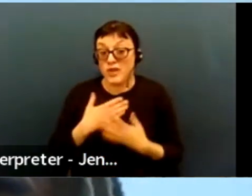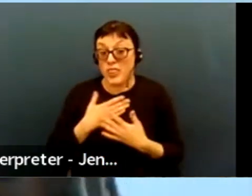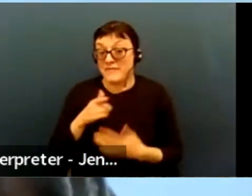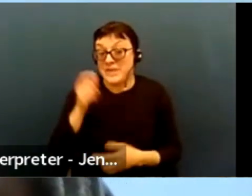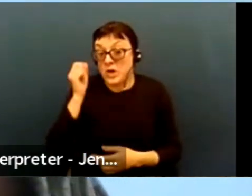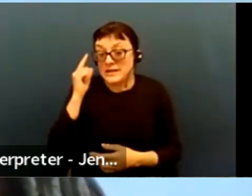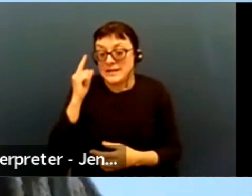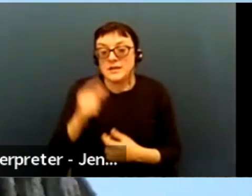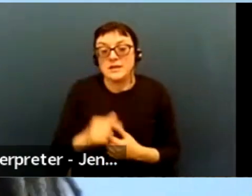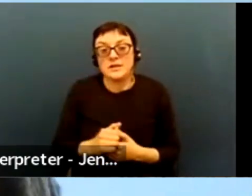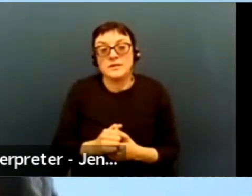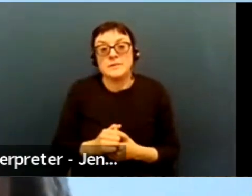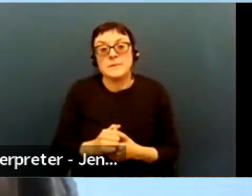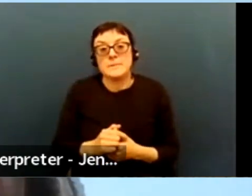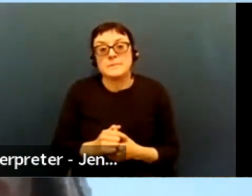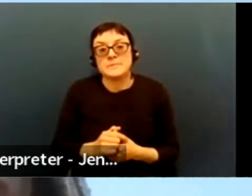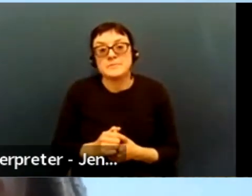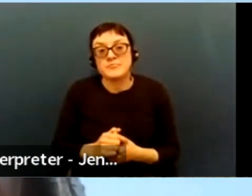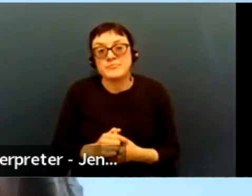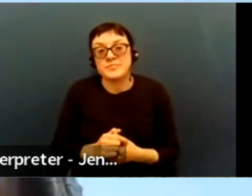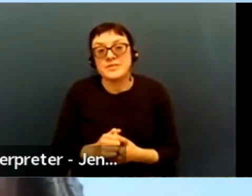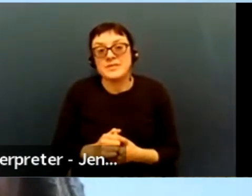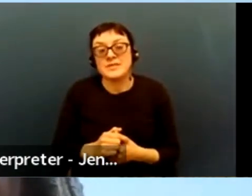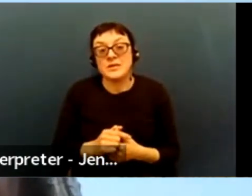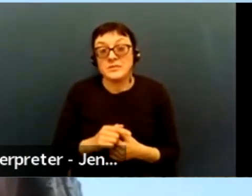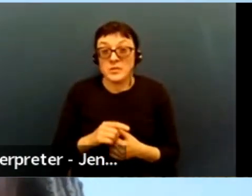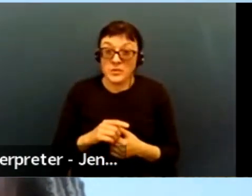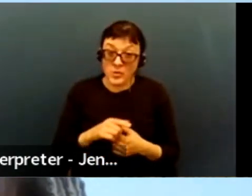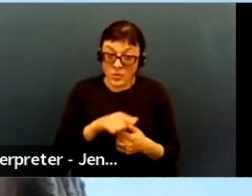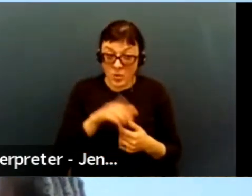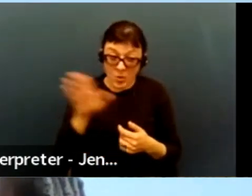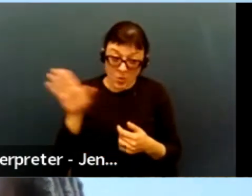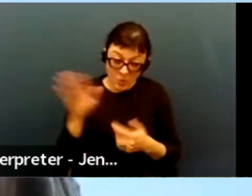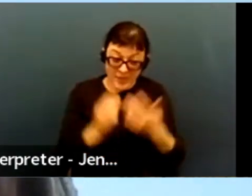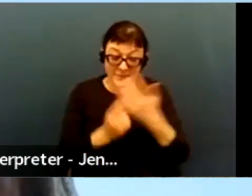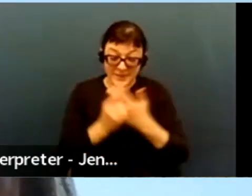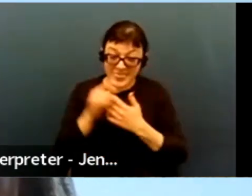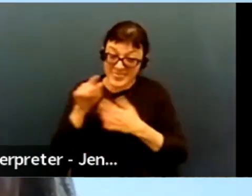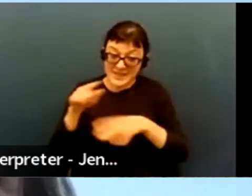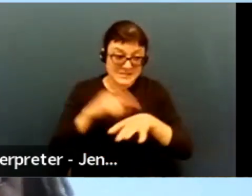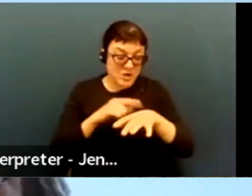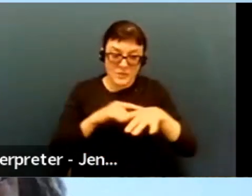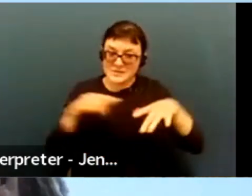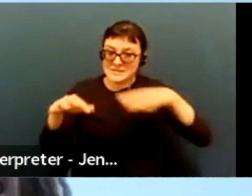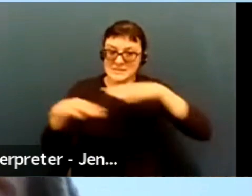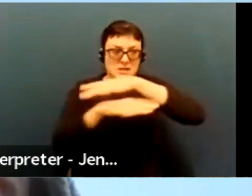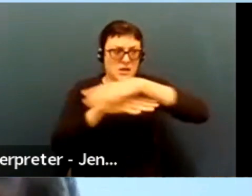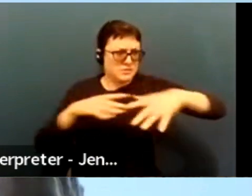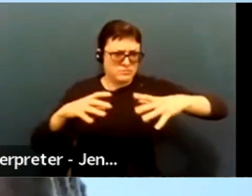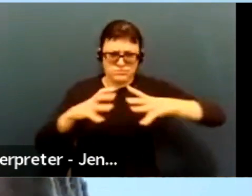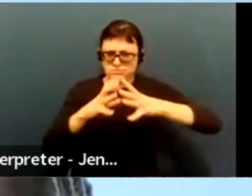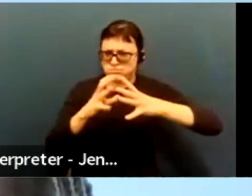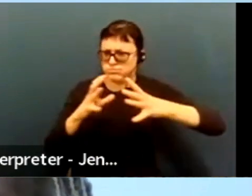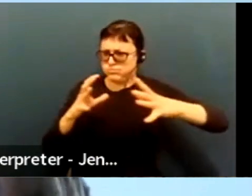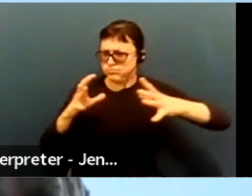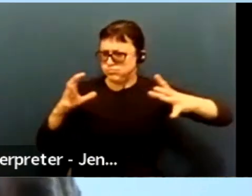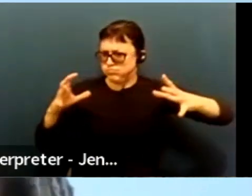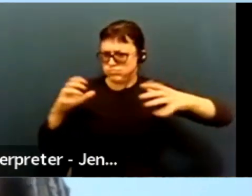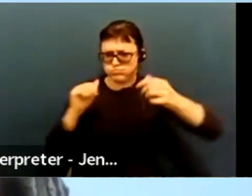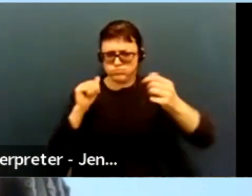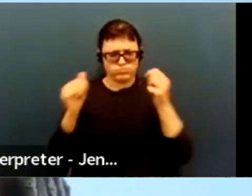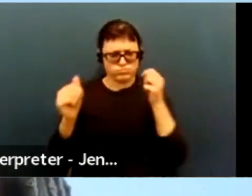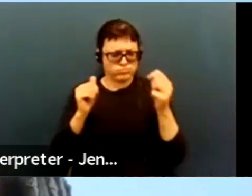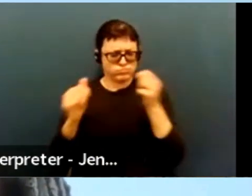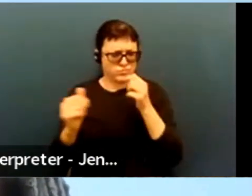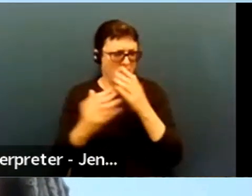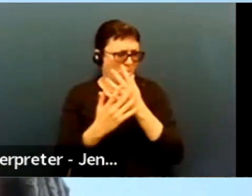sea. And all of this stuff was really happening in a big way at the time. And Shakespeare was very interested in it and